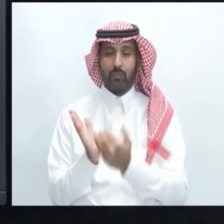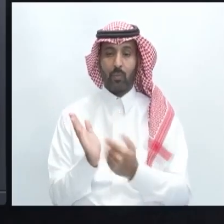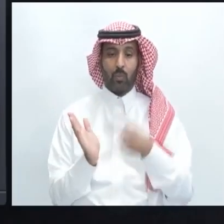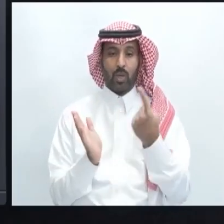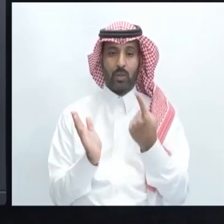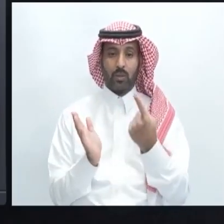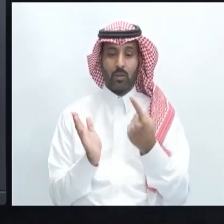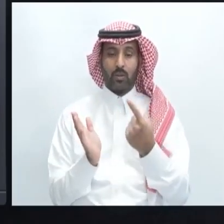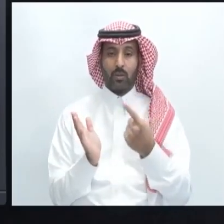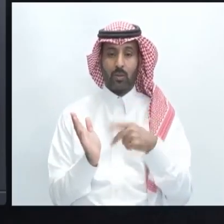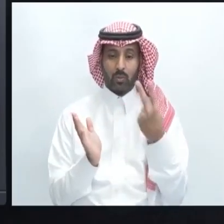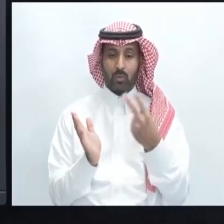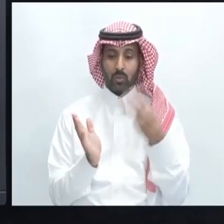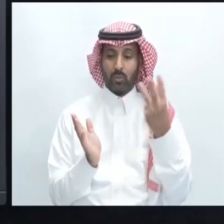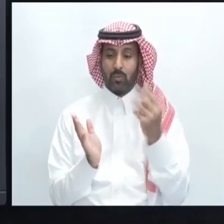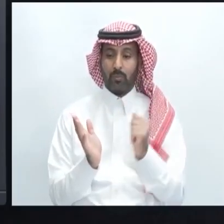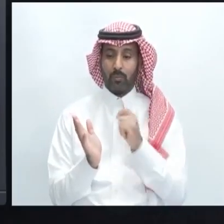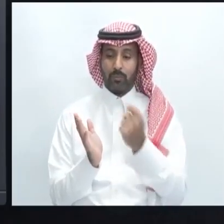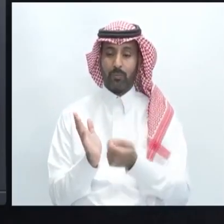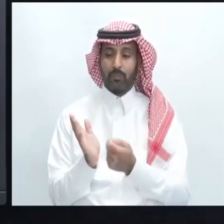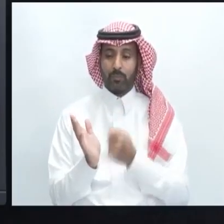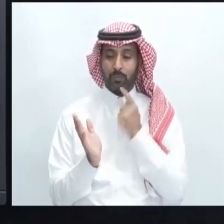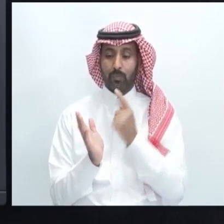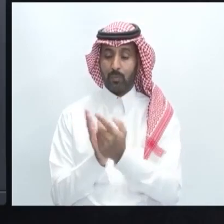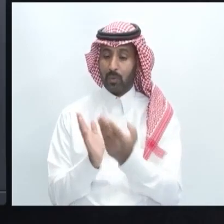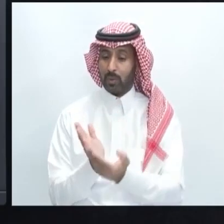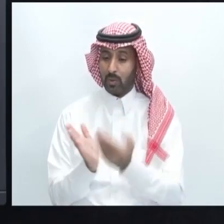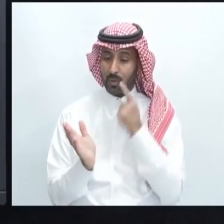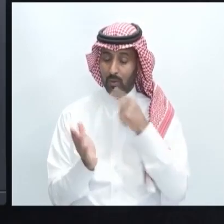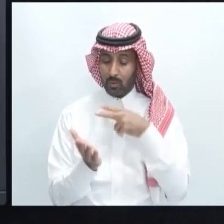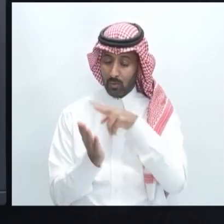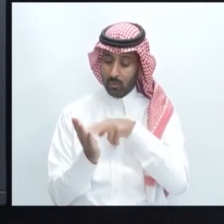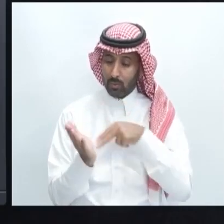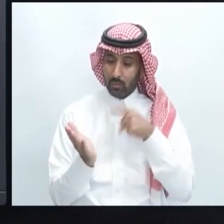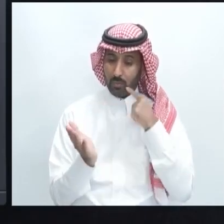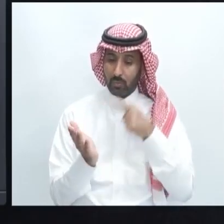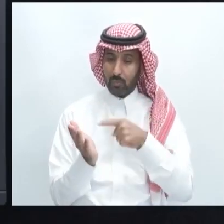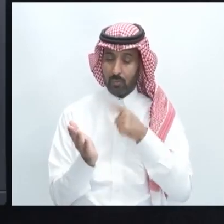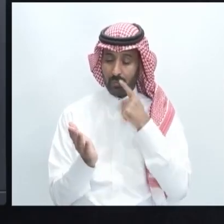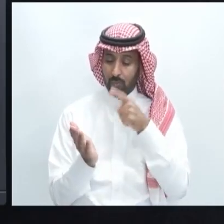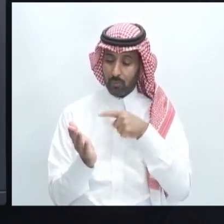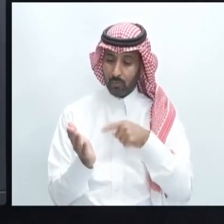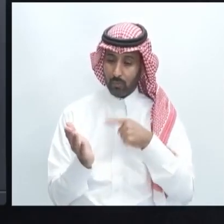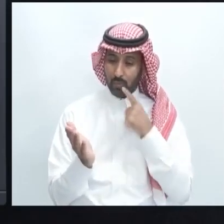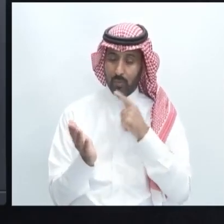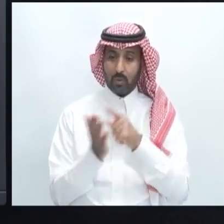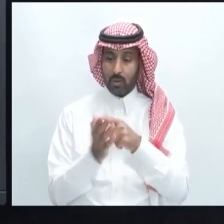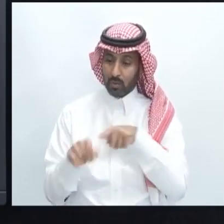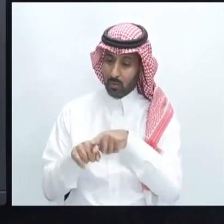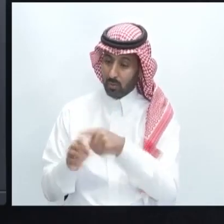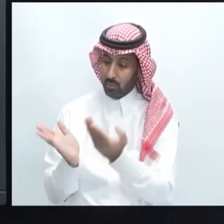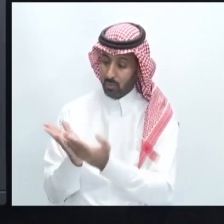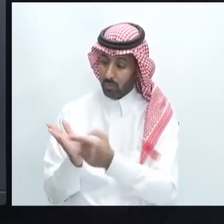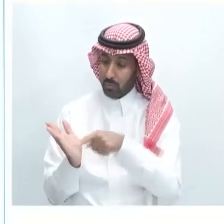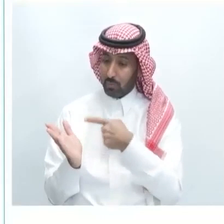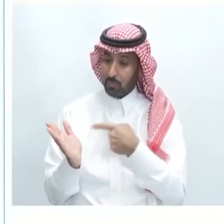one draft, write one, two, maybe a third draft, and each time revise it, maybe check with your colleague to revise it with